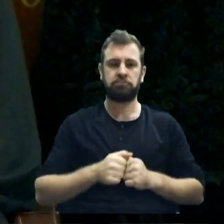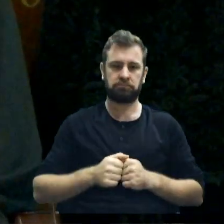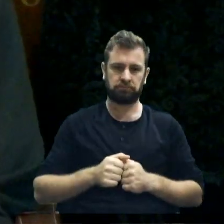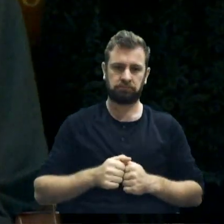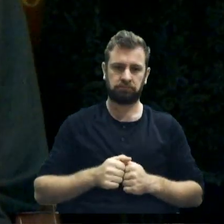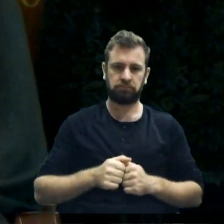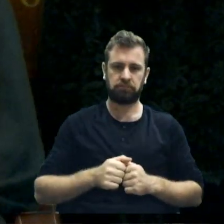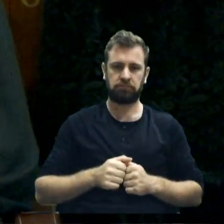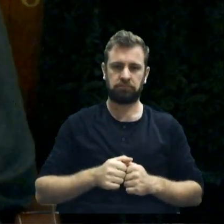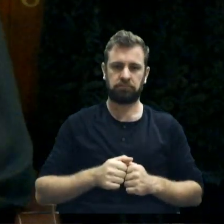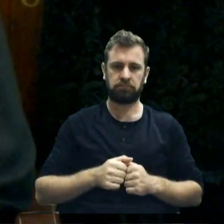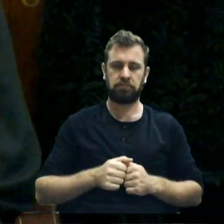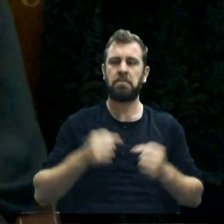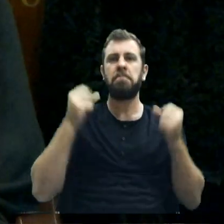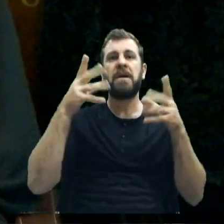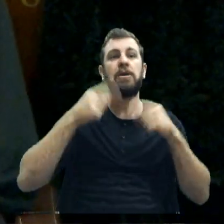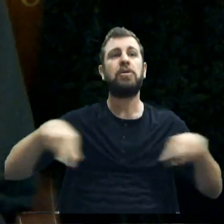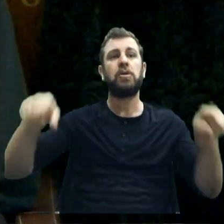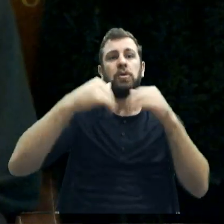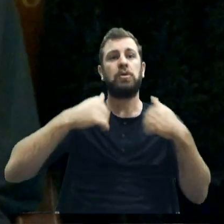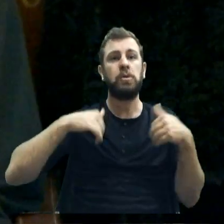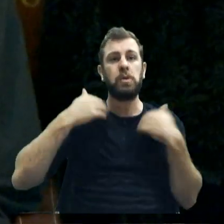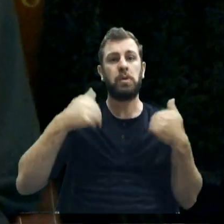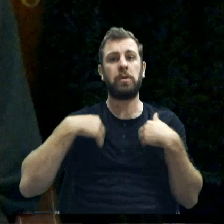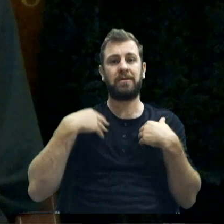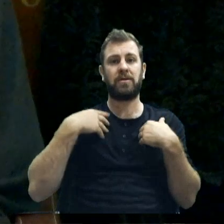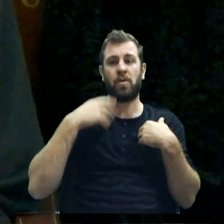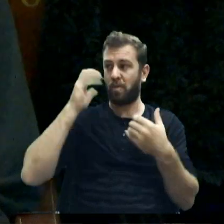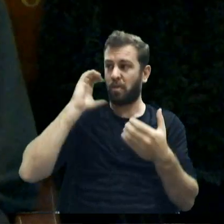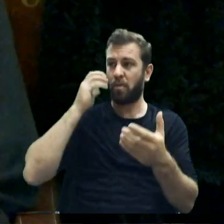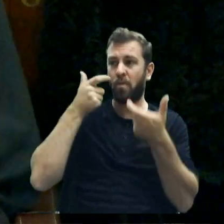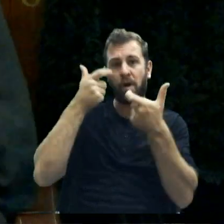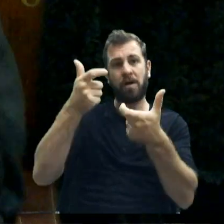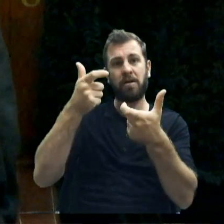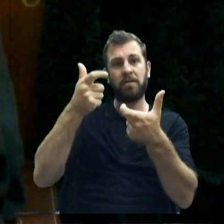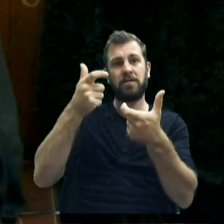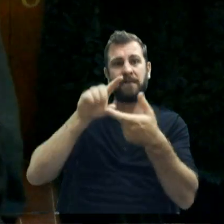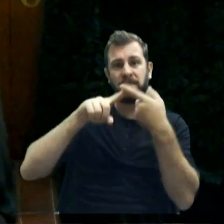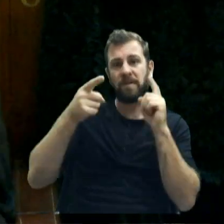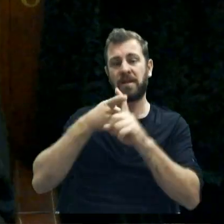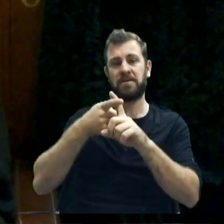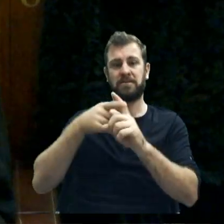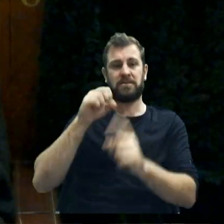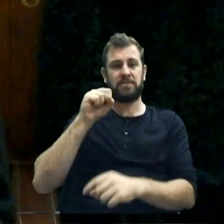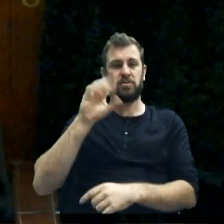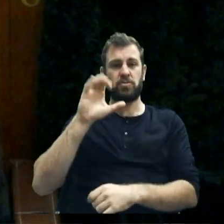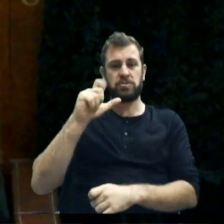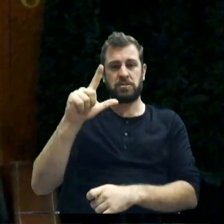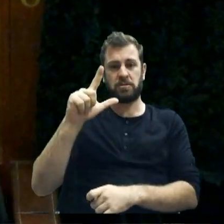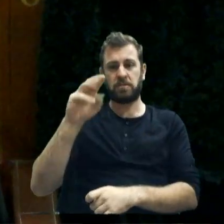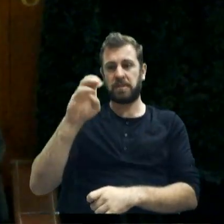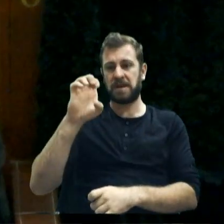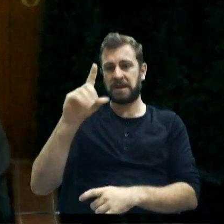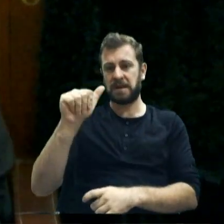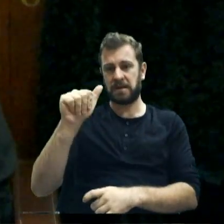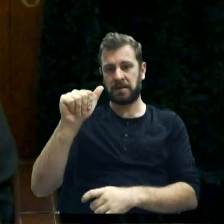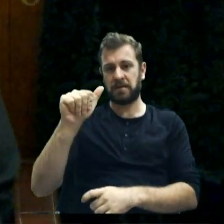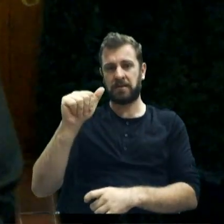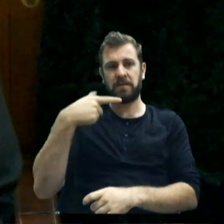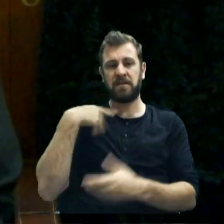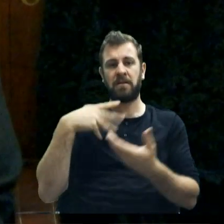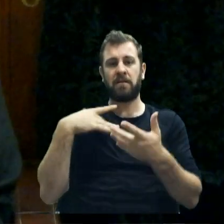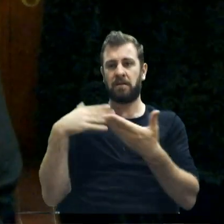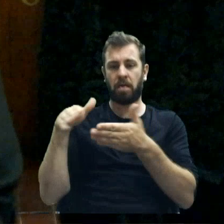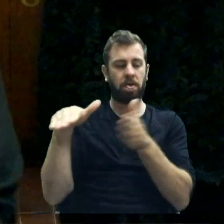A lot of my youth out there, you're watching some of your friends on social media post things that you know he's making a turn away from